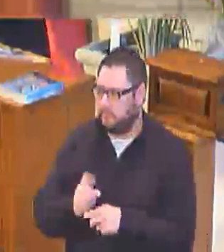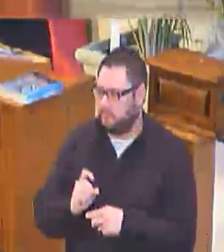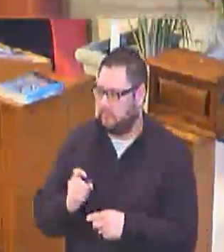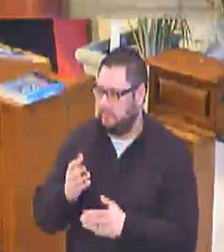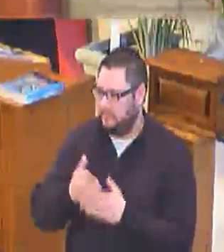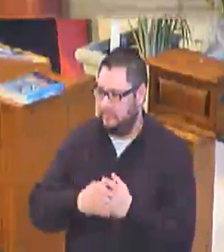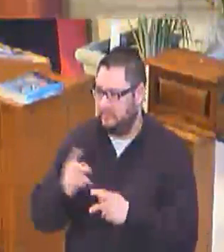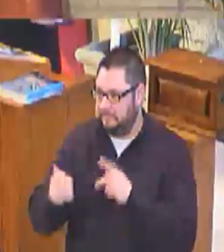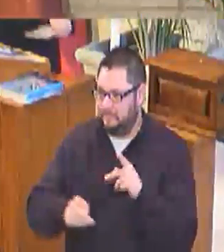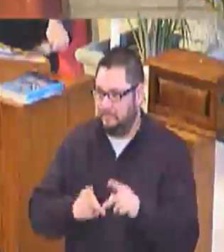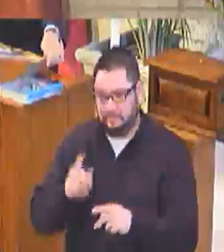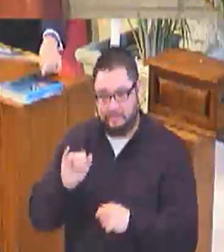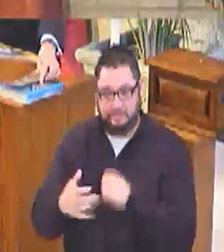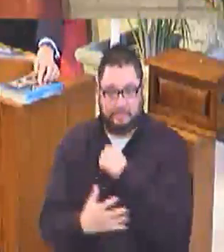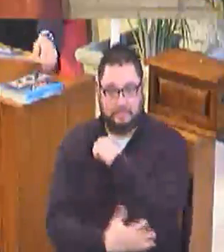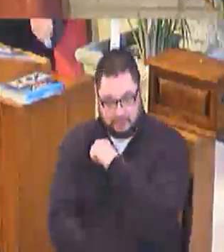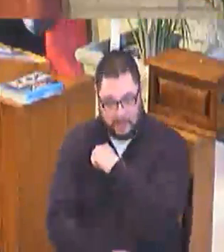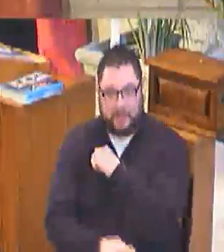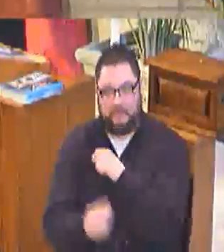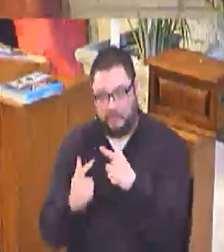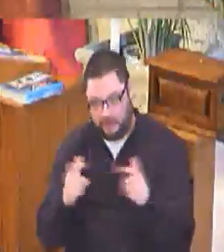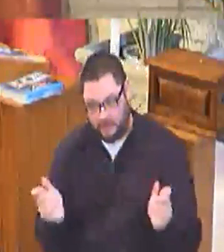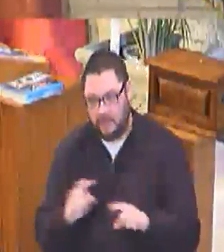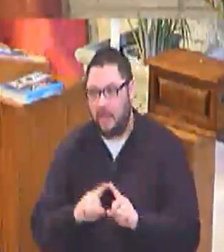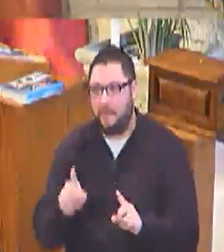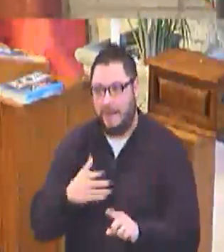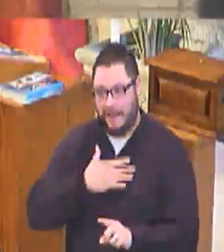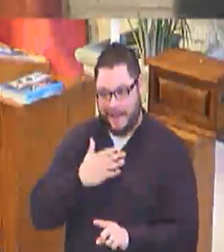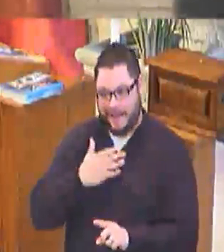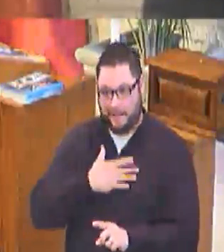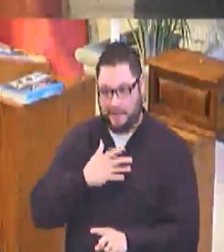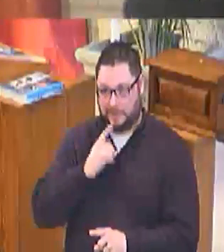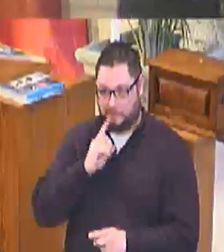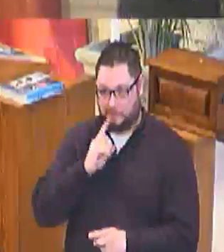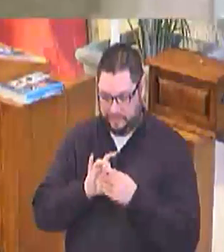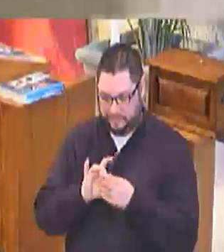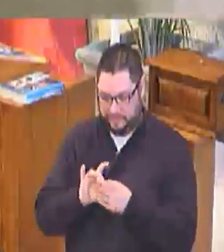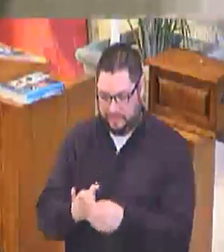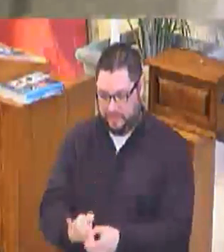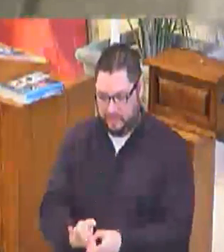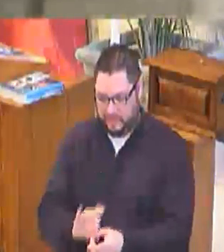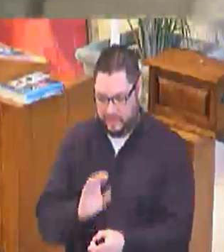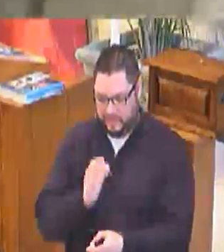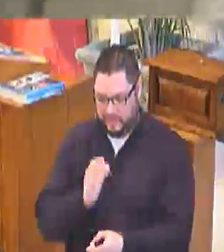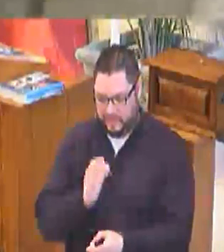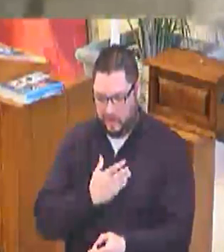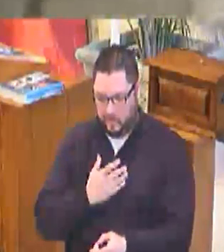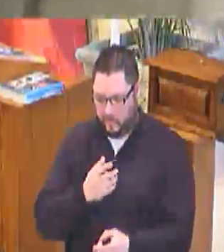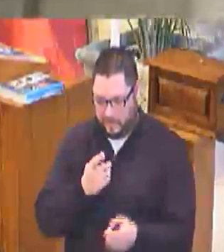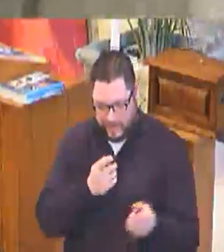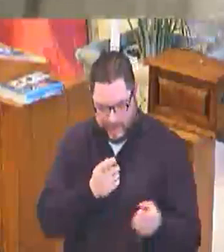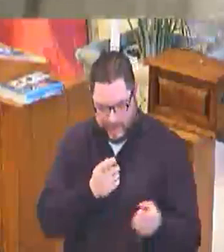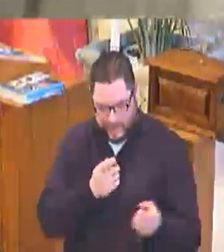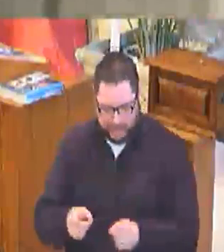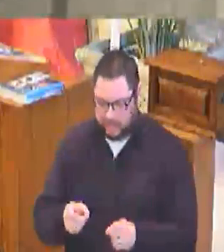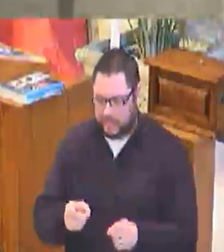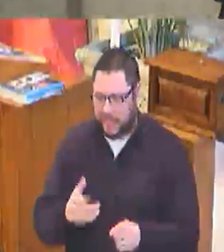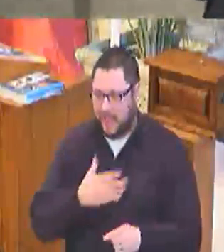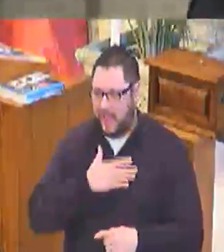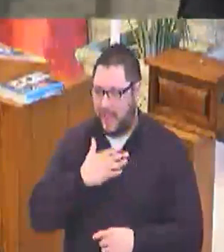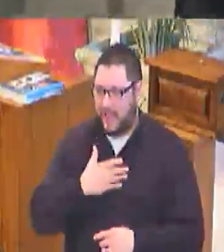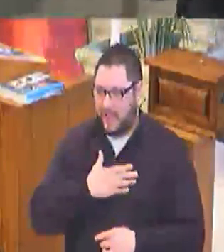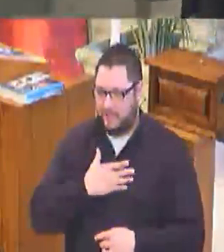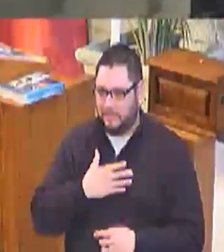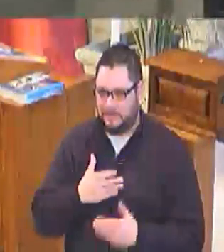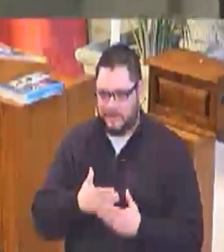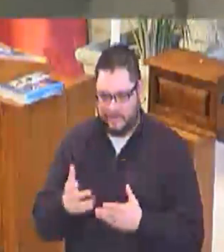some people, abstinence, poverty, etc. But happiness has to do with outer events. Happiness has to do with things in